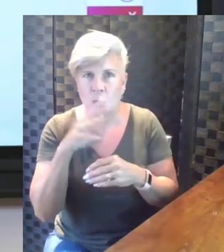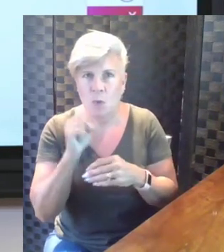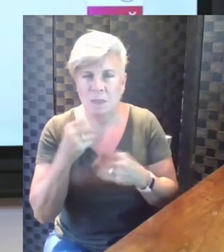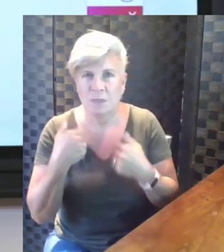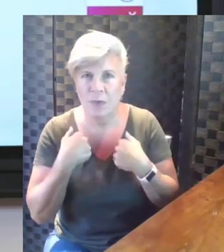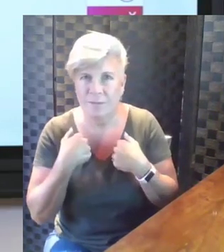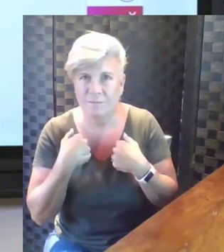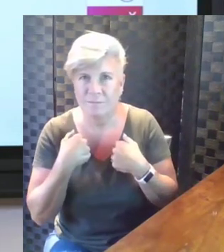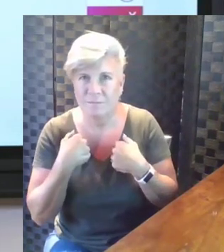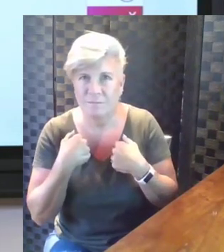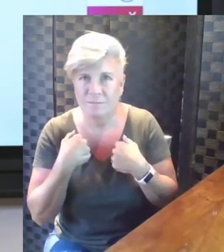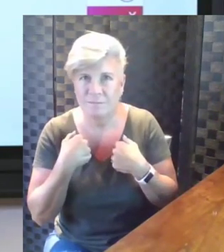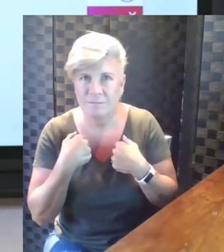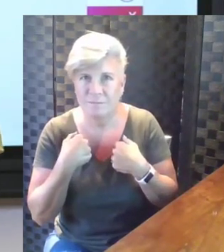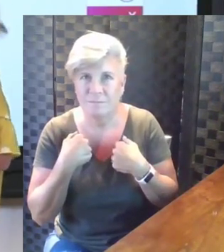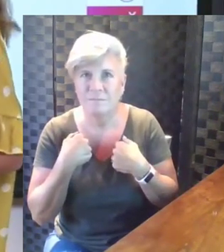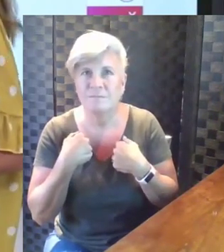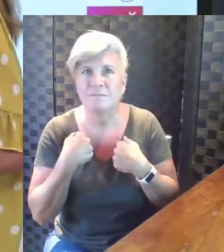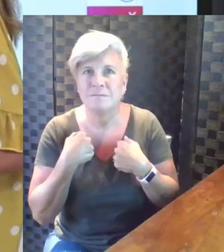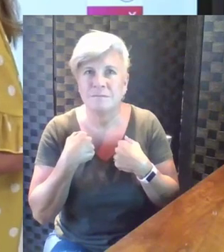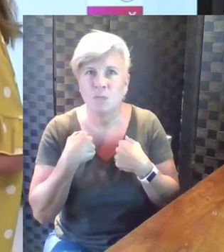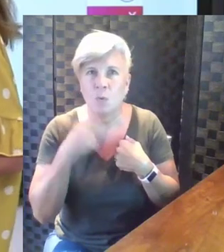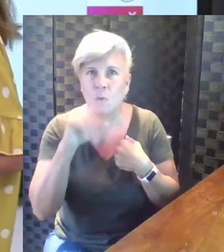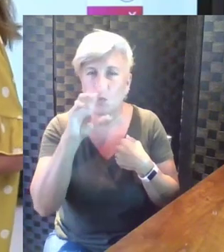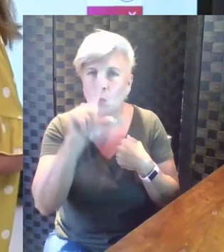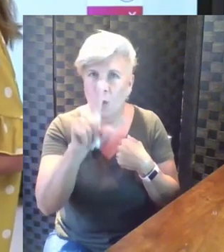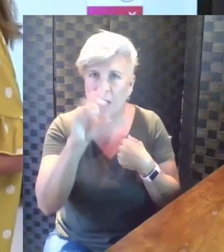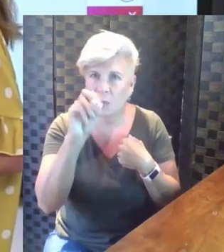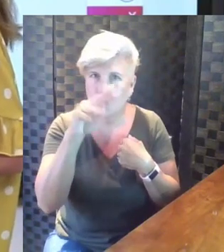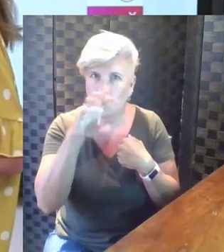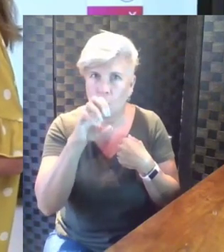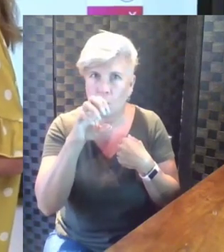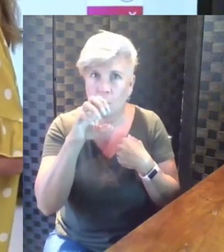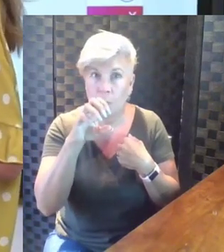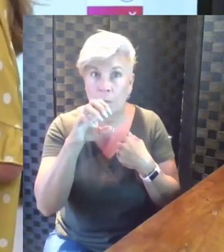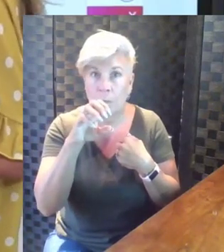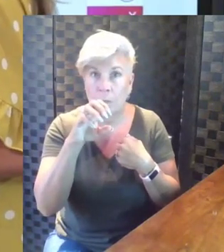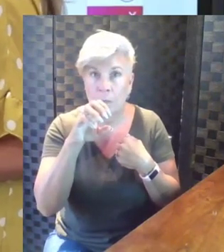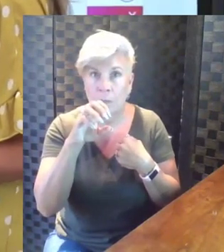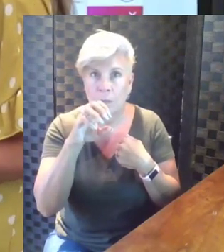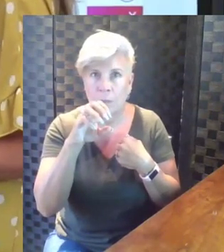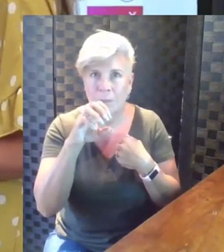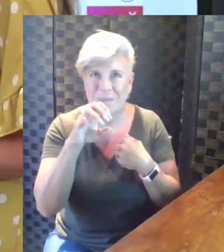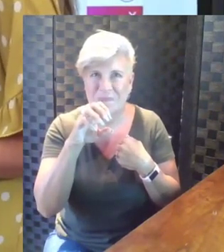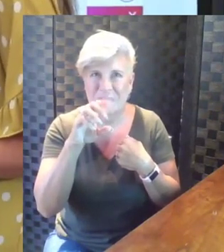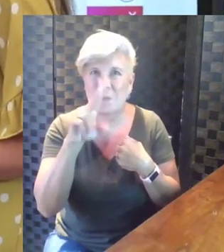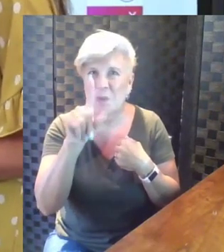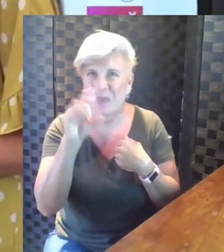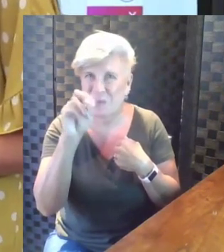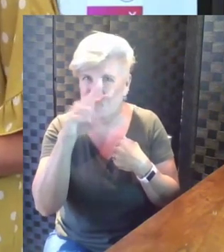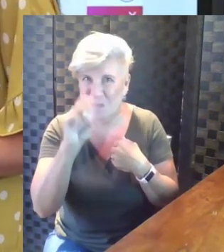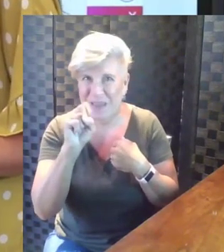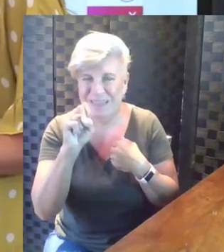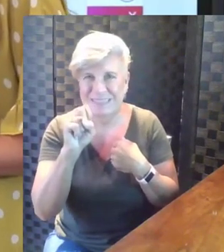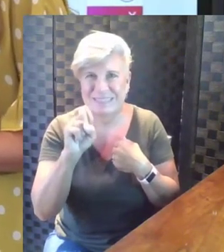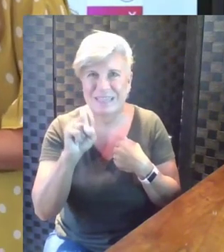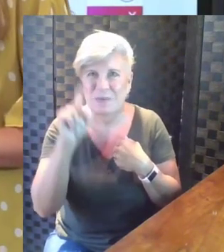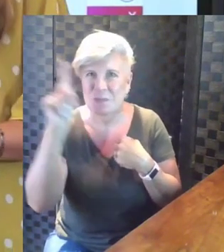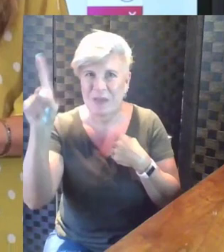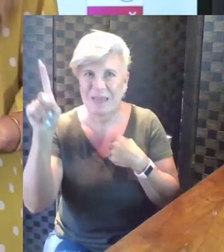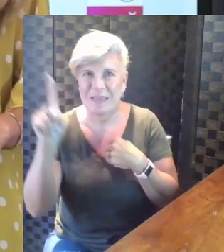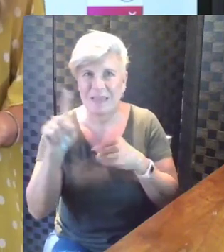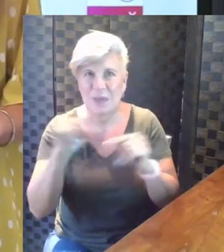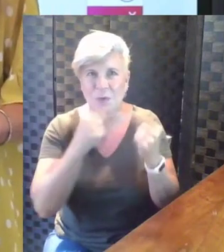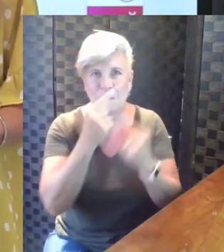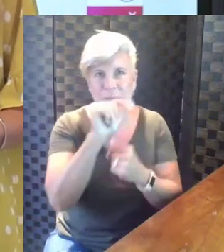ones do I have left over? Just 1. 1, 10. I put my 1 here, put my 1